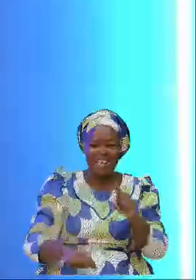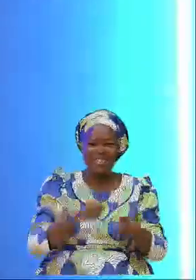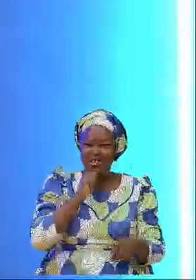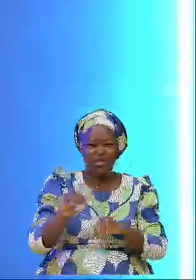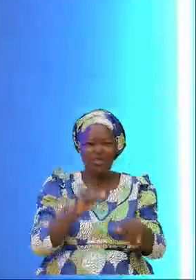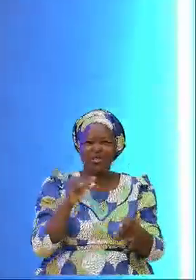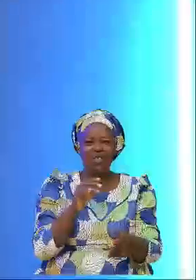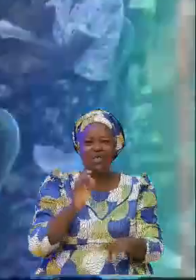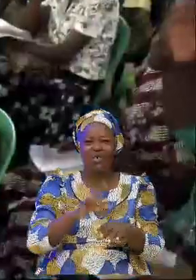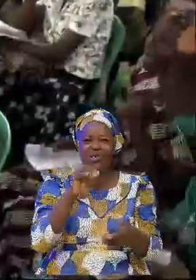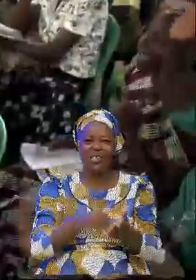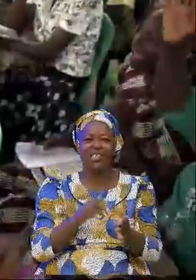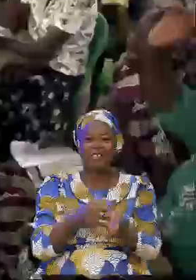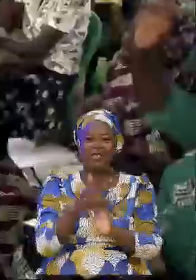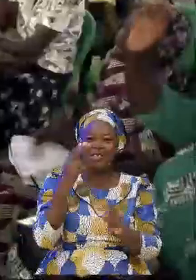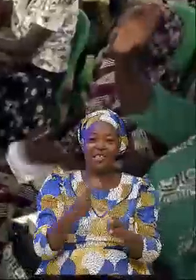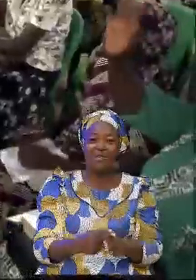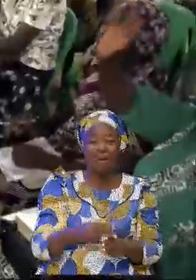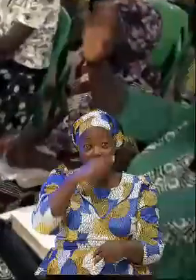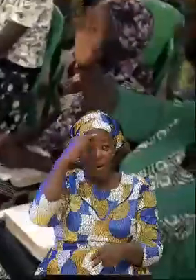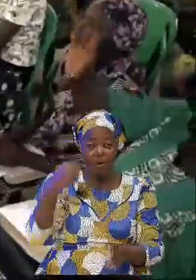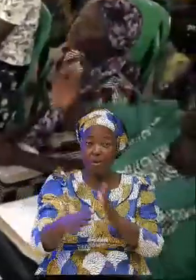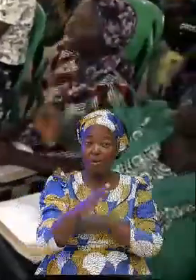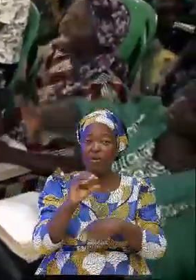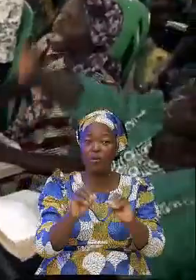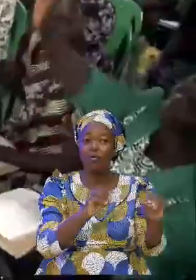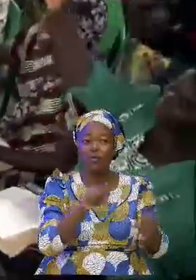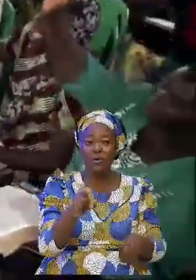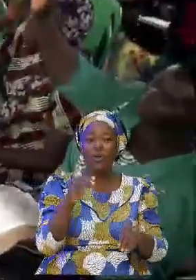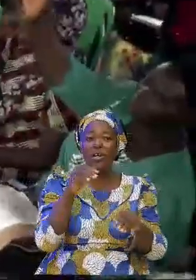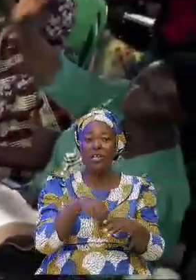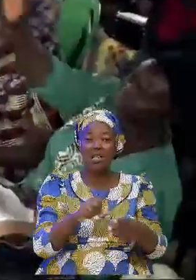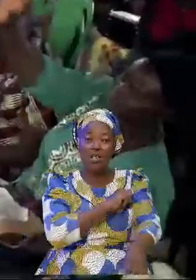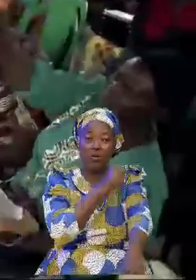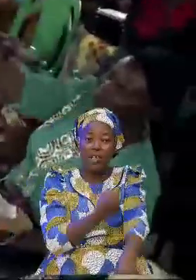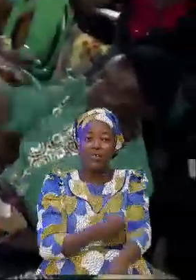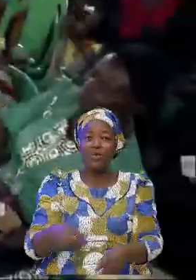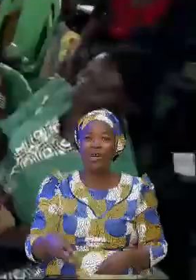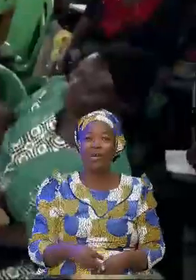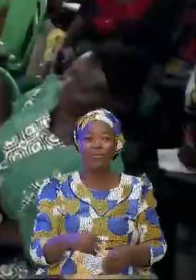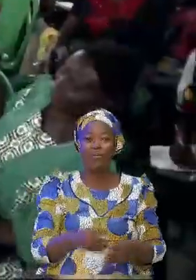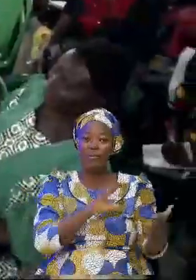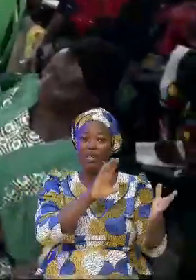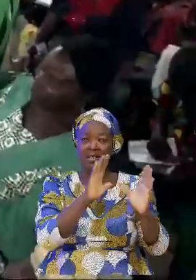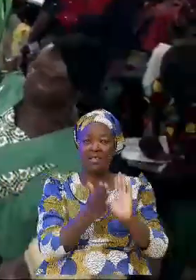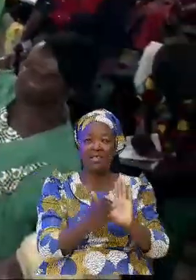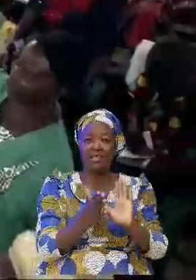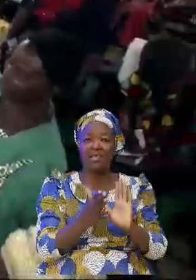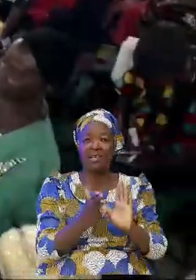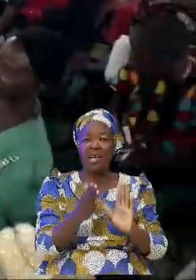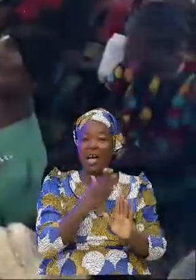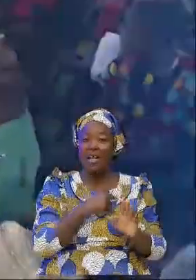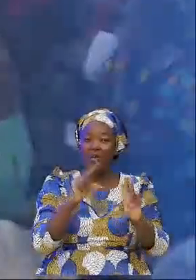not touch you. They cannot touch you again. Because God puts you in